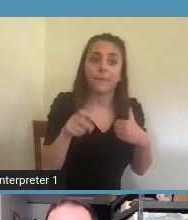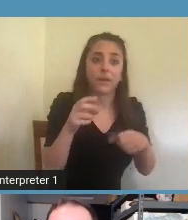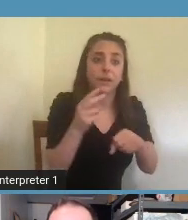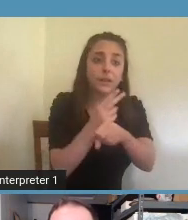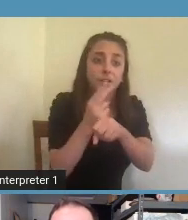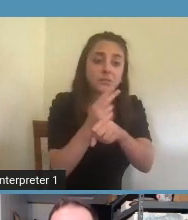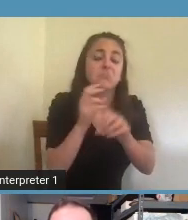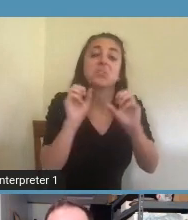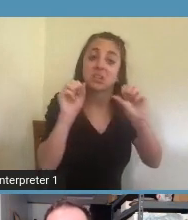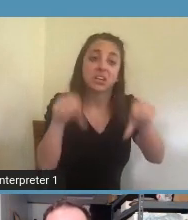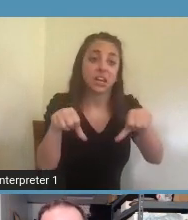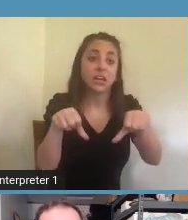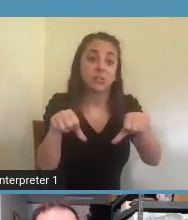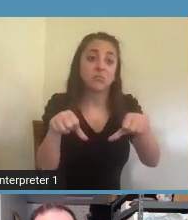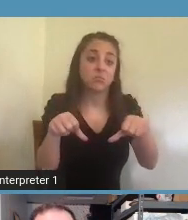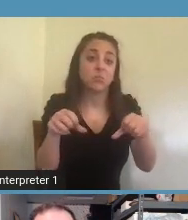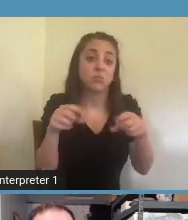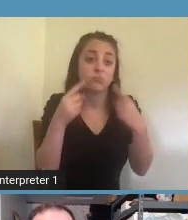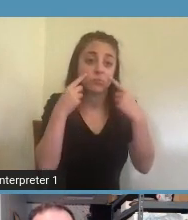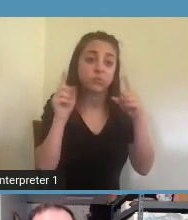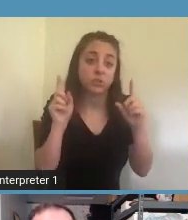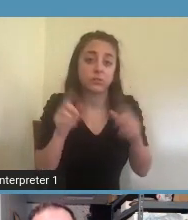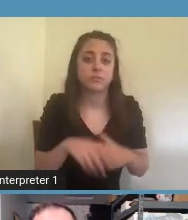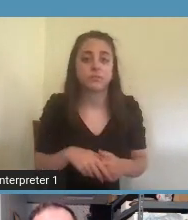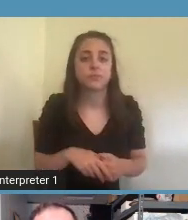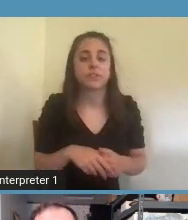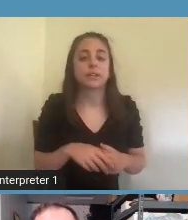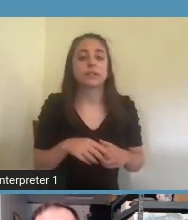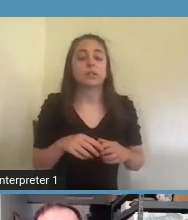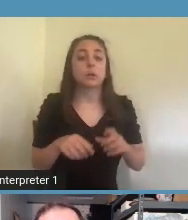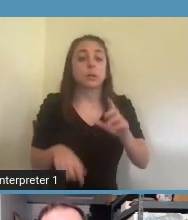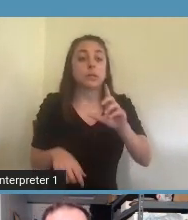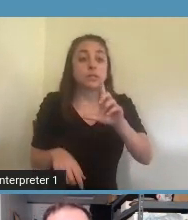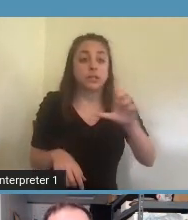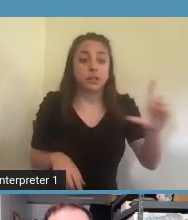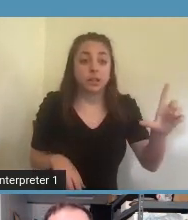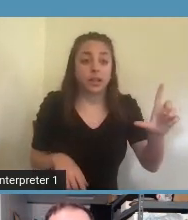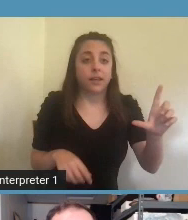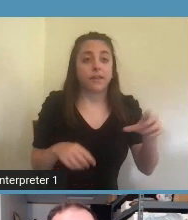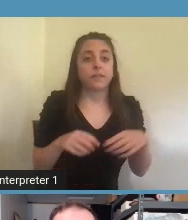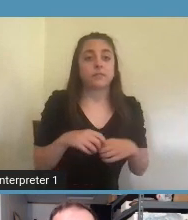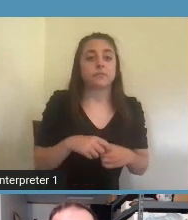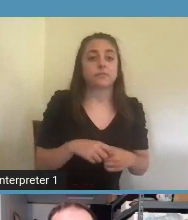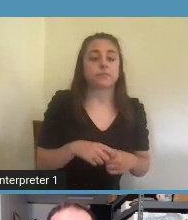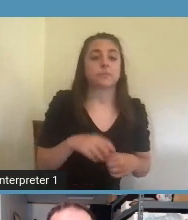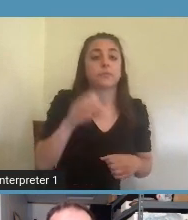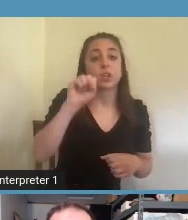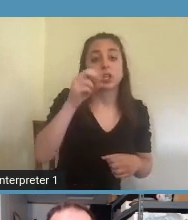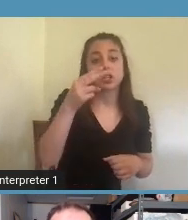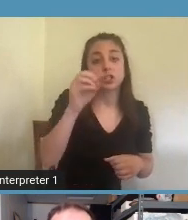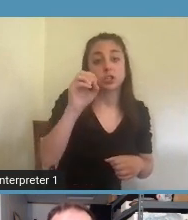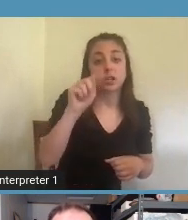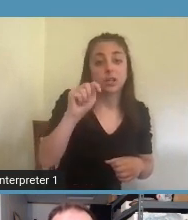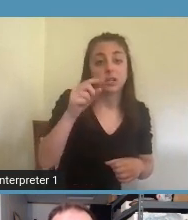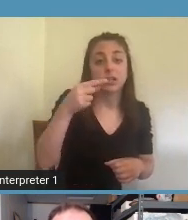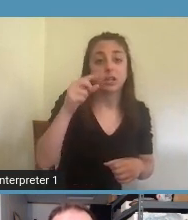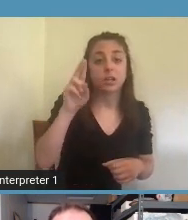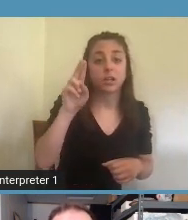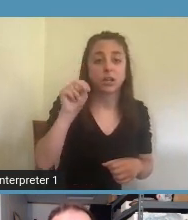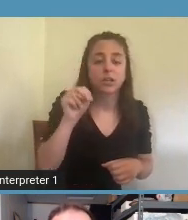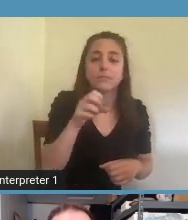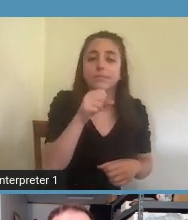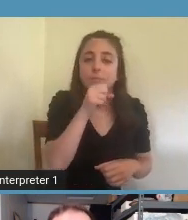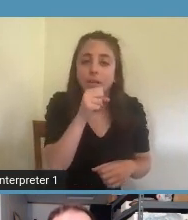stuff. As you can see, this image on the left, there's a monitor on the top, a shotgun mic, there's rail